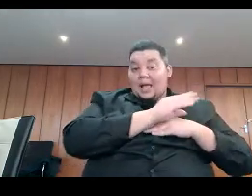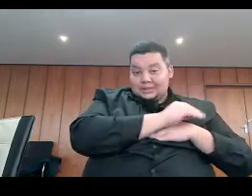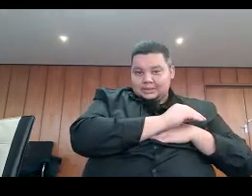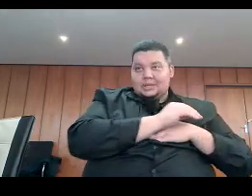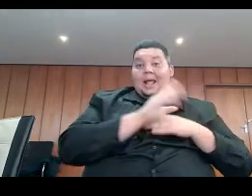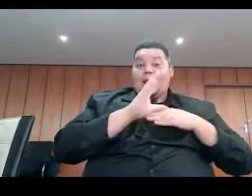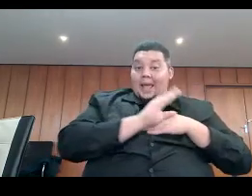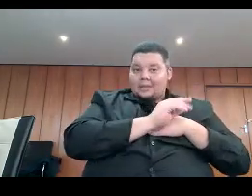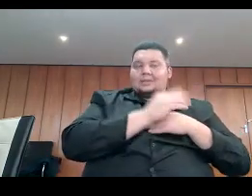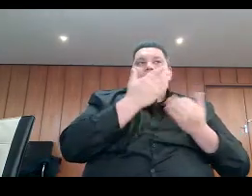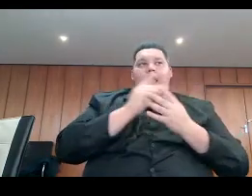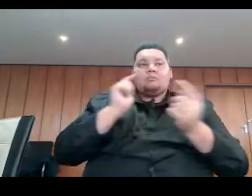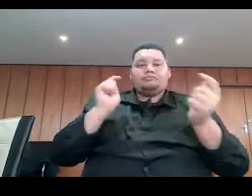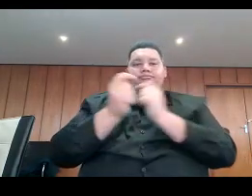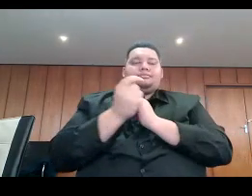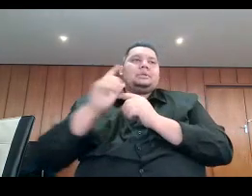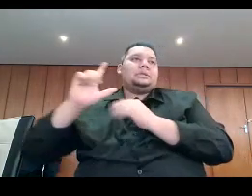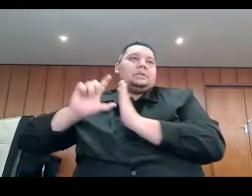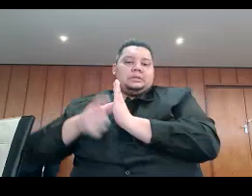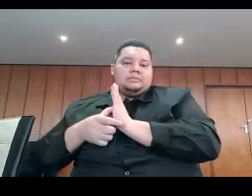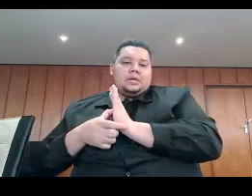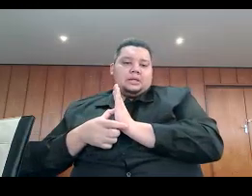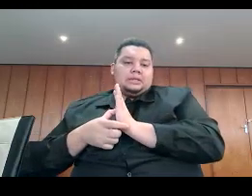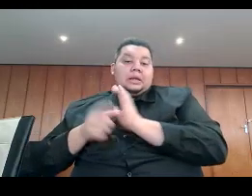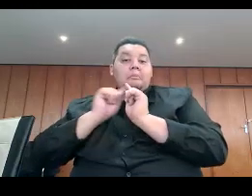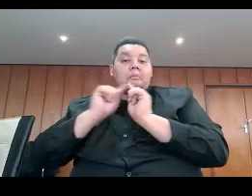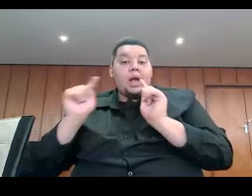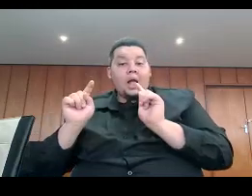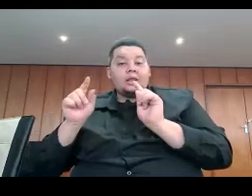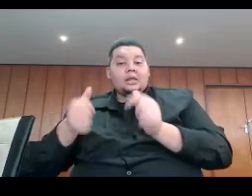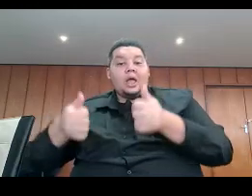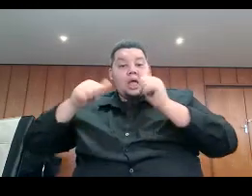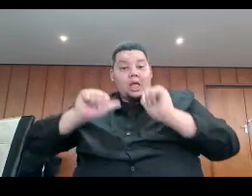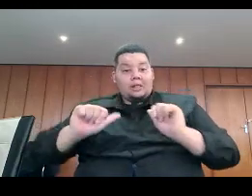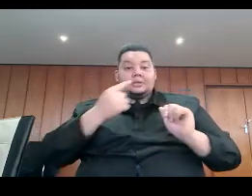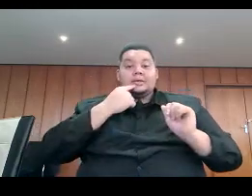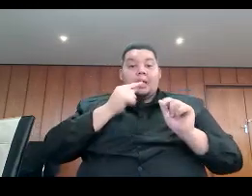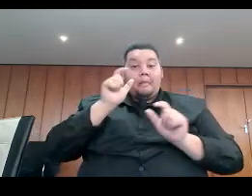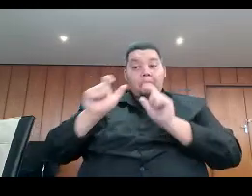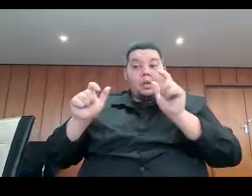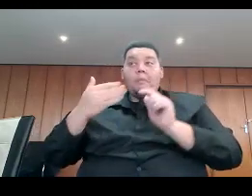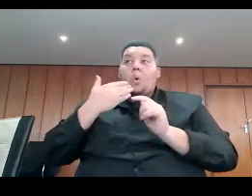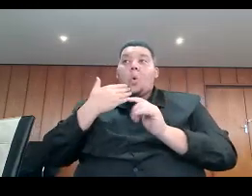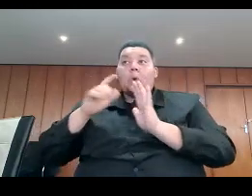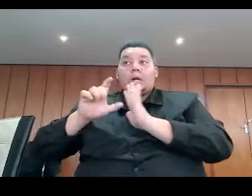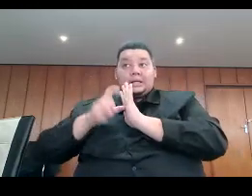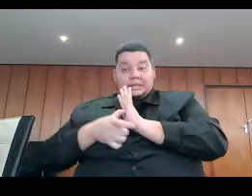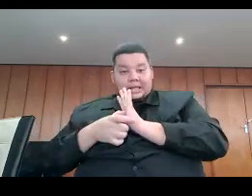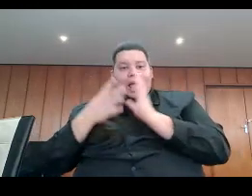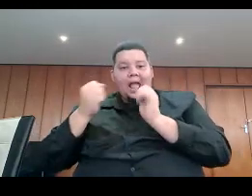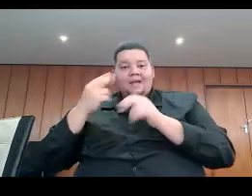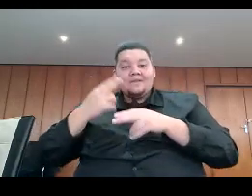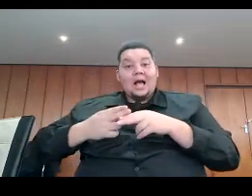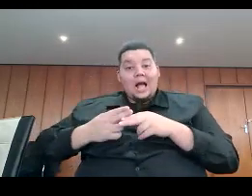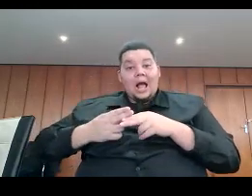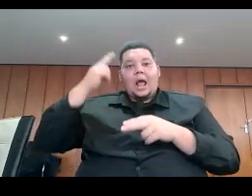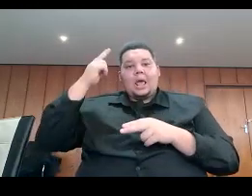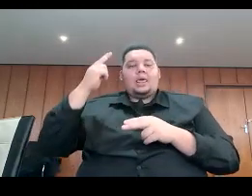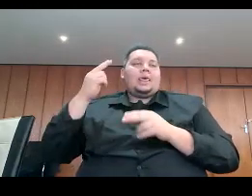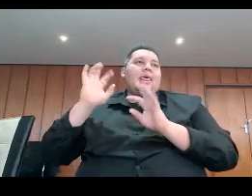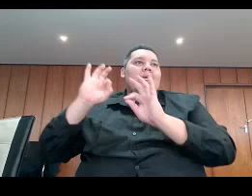can cause disabilities. But the other direction is that people with disabilities have a higher prevalence